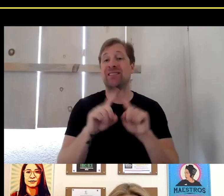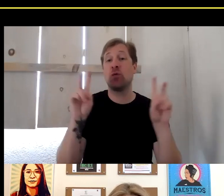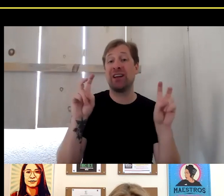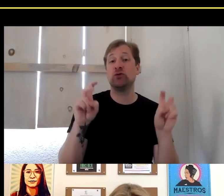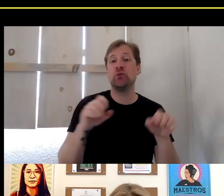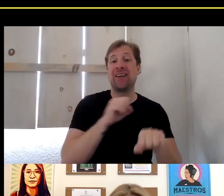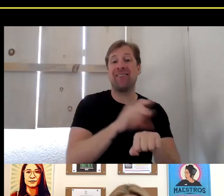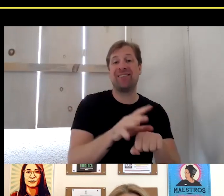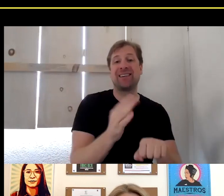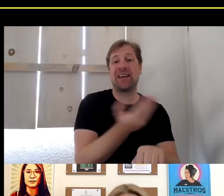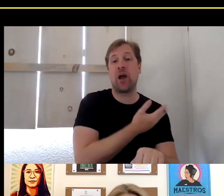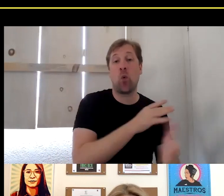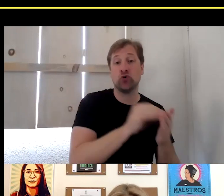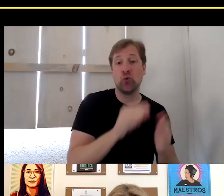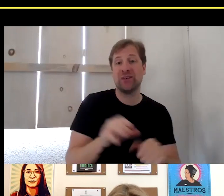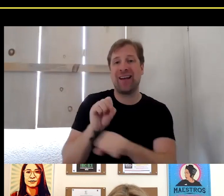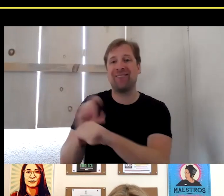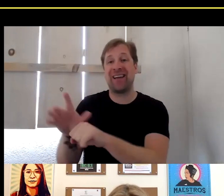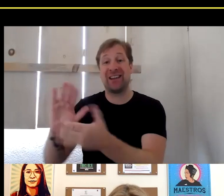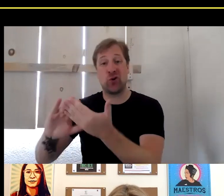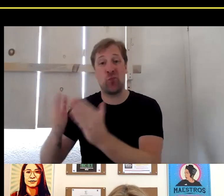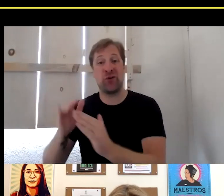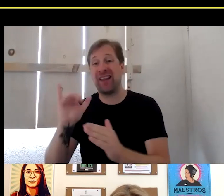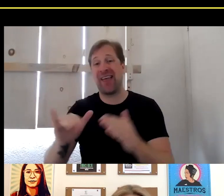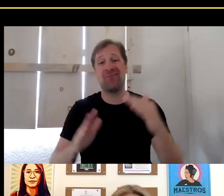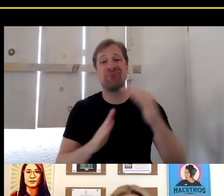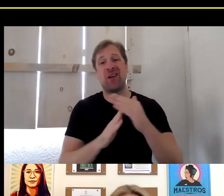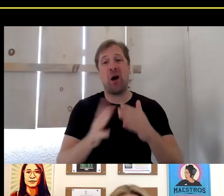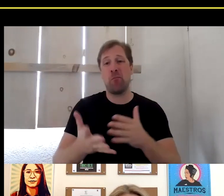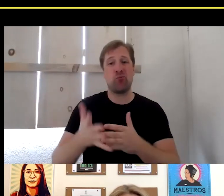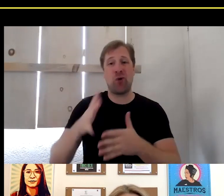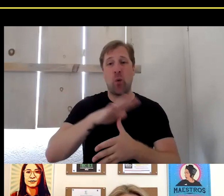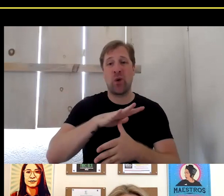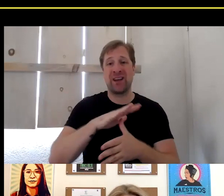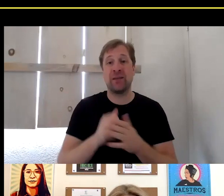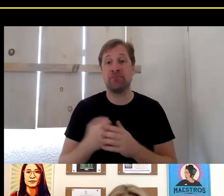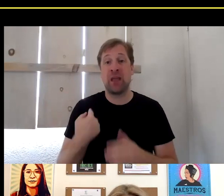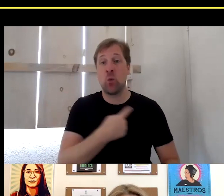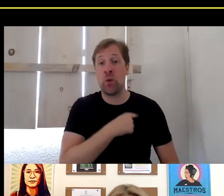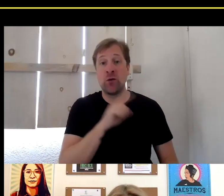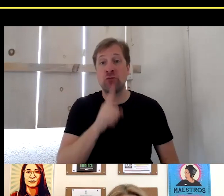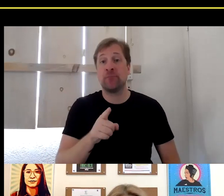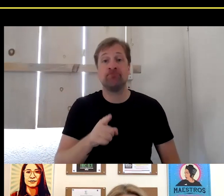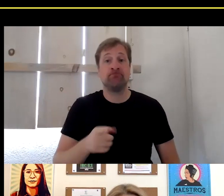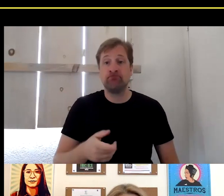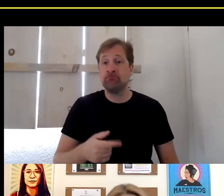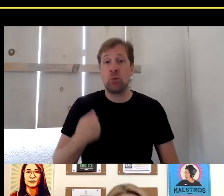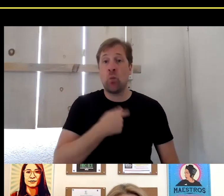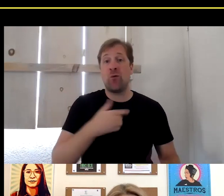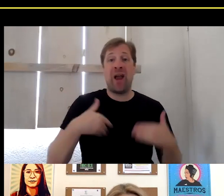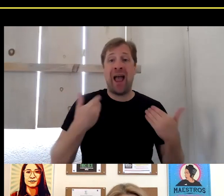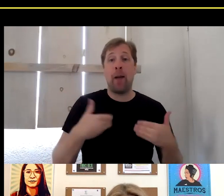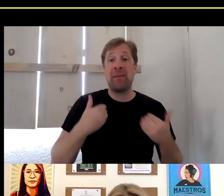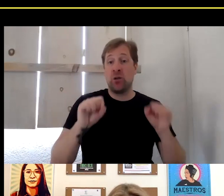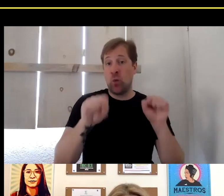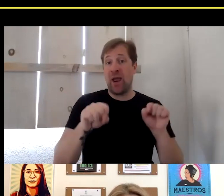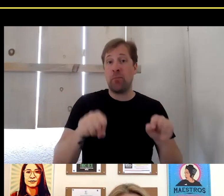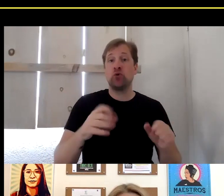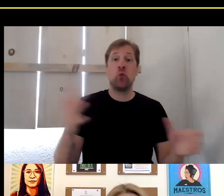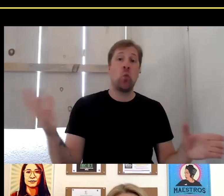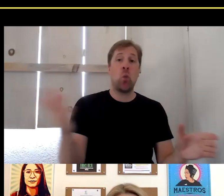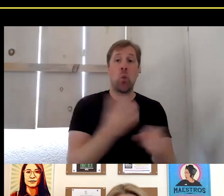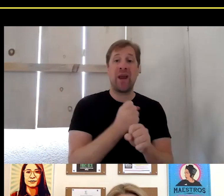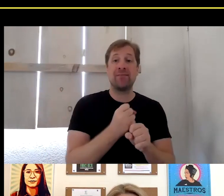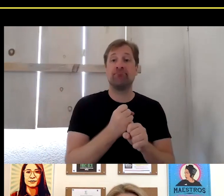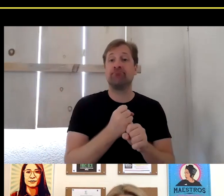our community. These are top priorities for us, and we are very happy that we were able to win this.